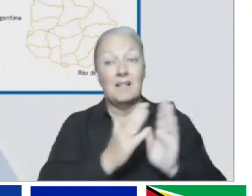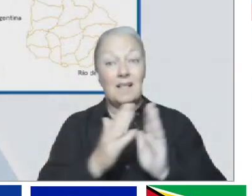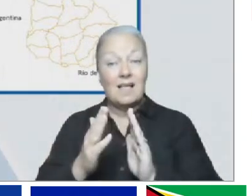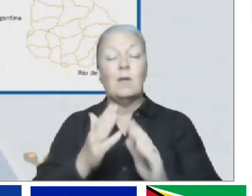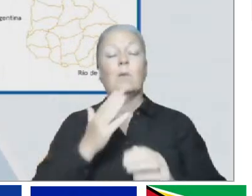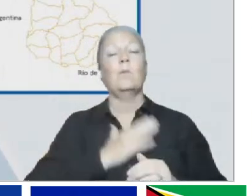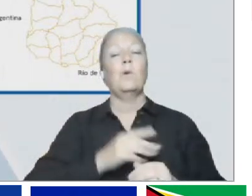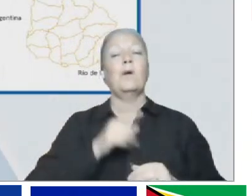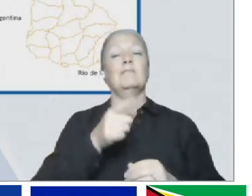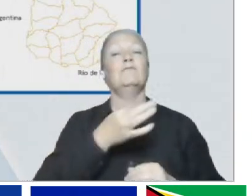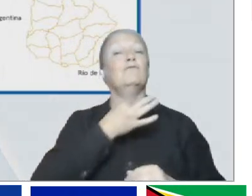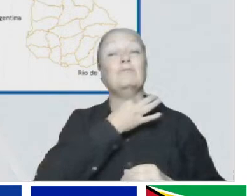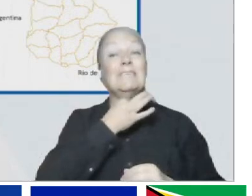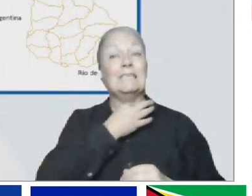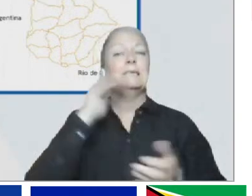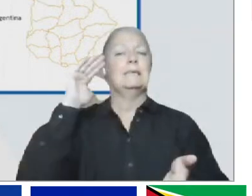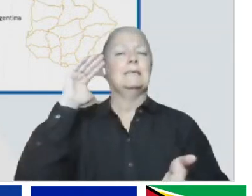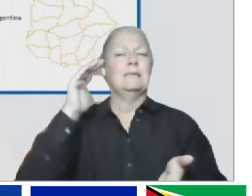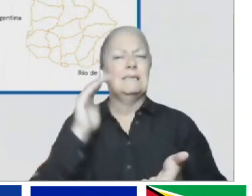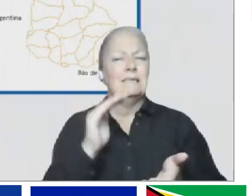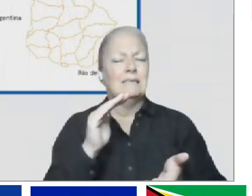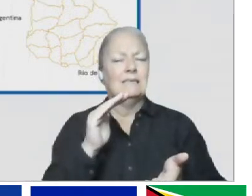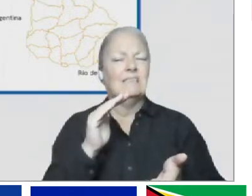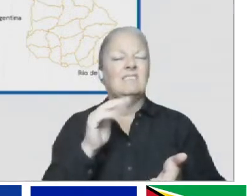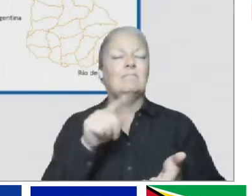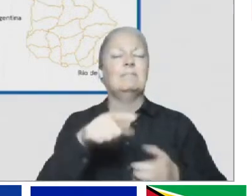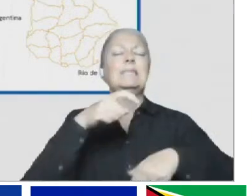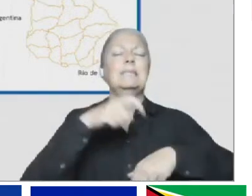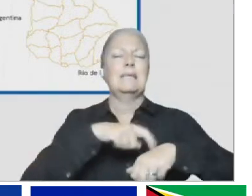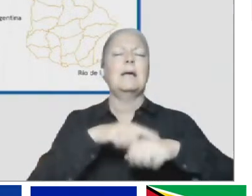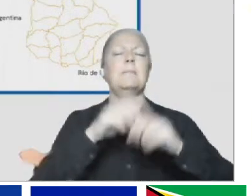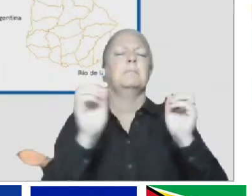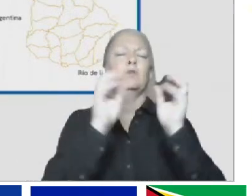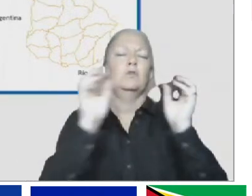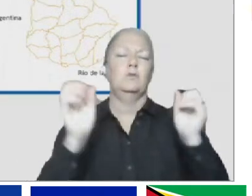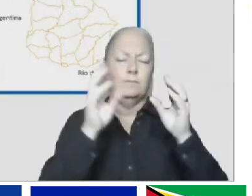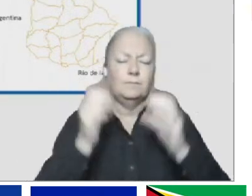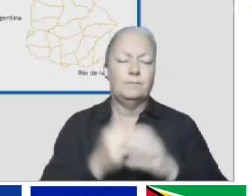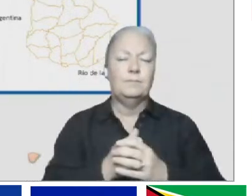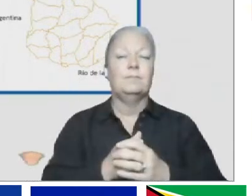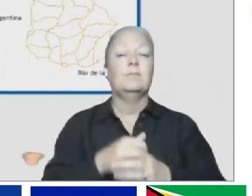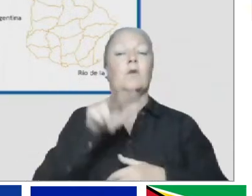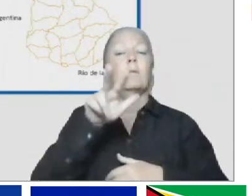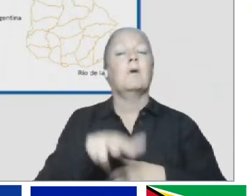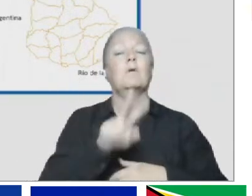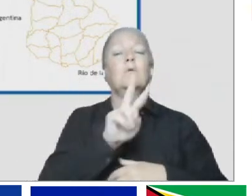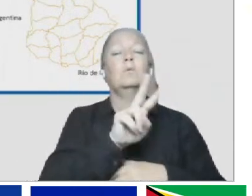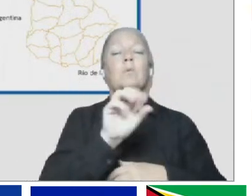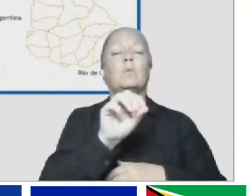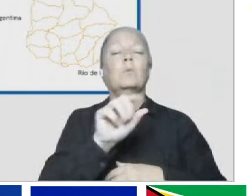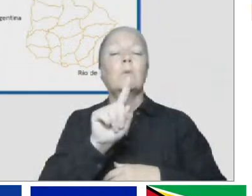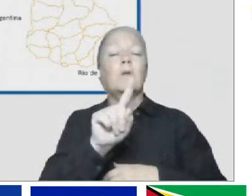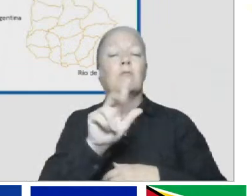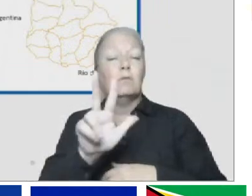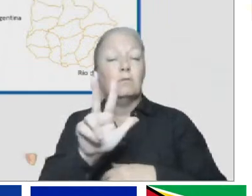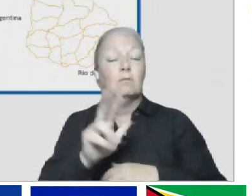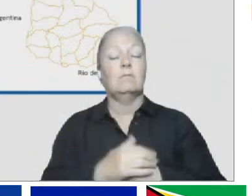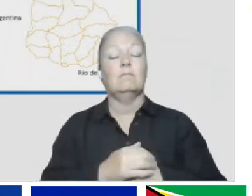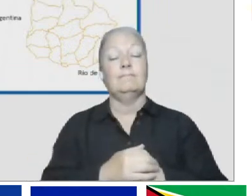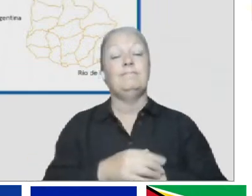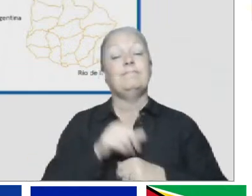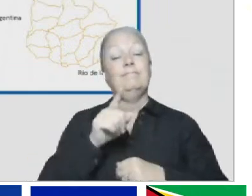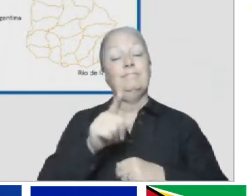situation. So on March 13, the board was convened by the secretary